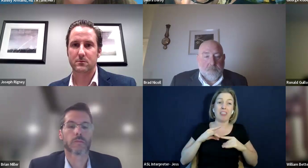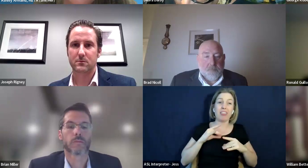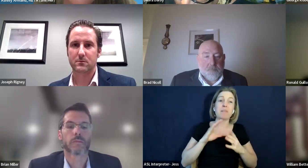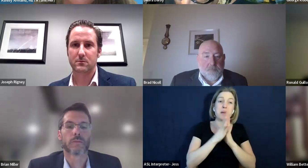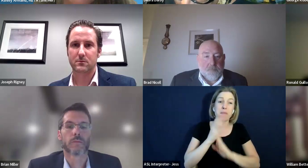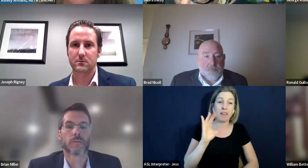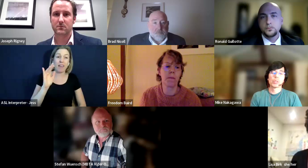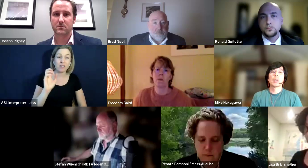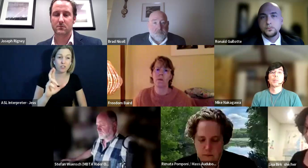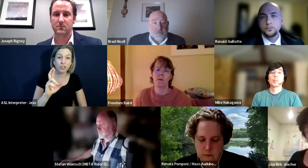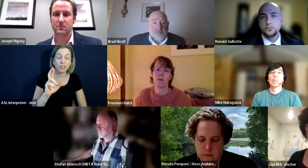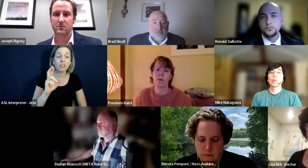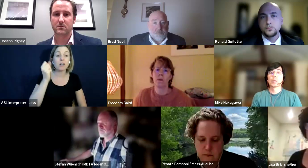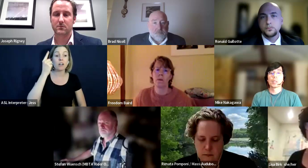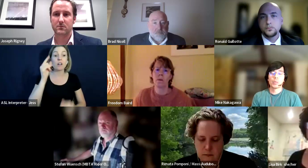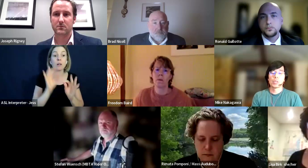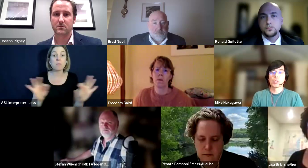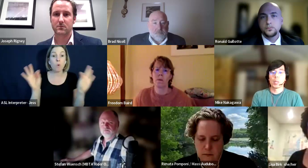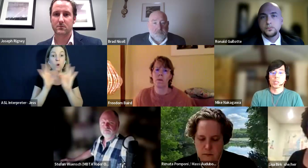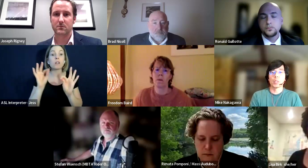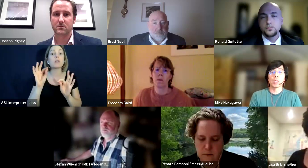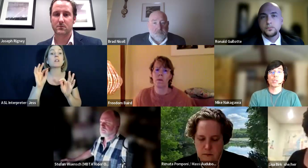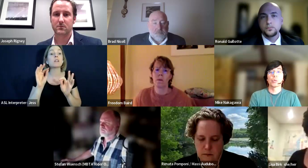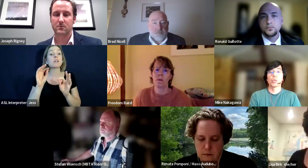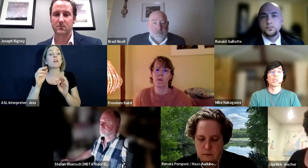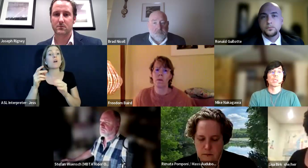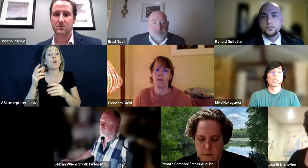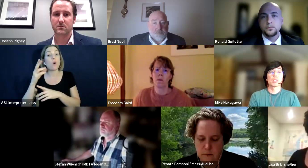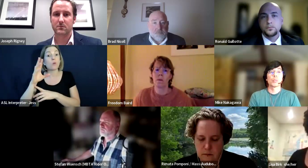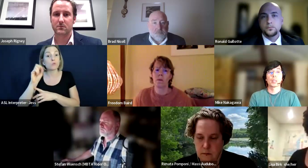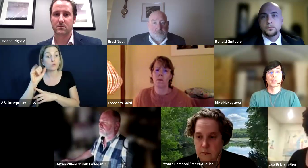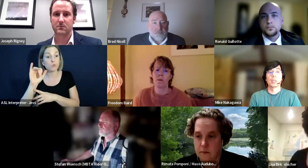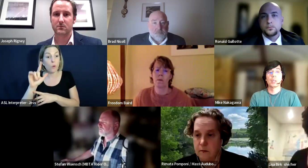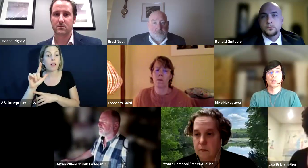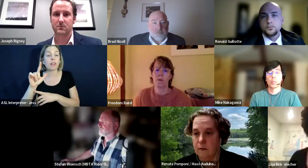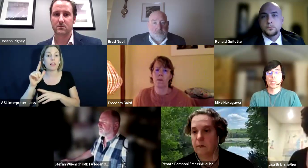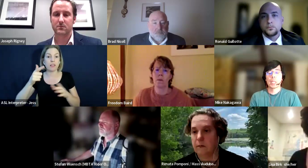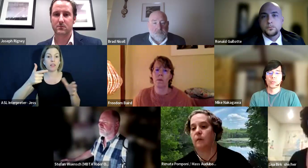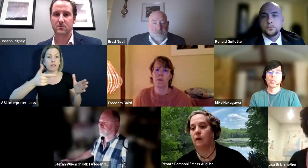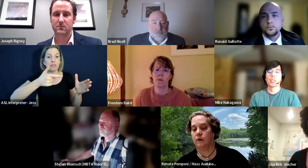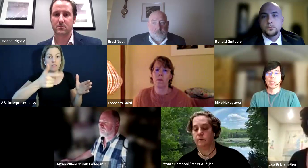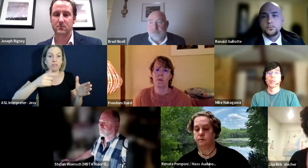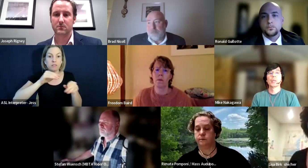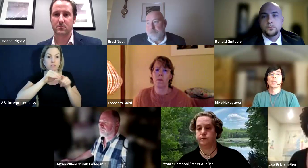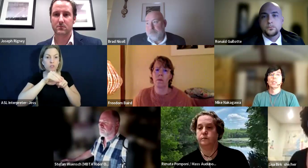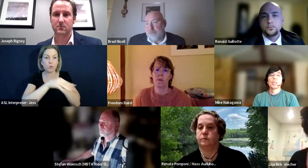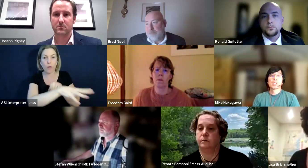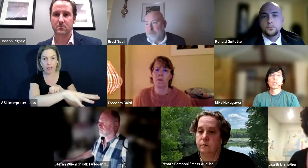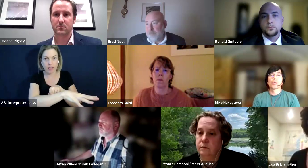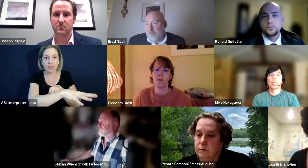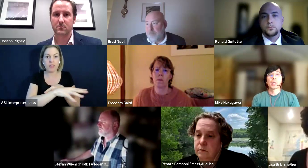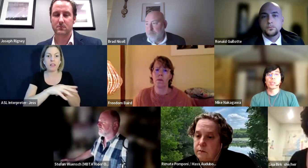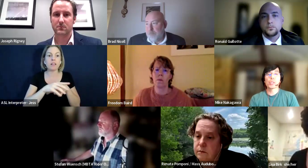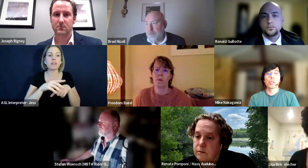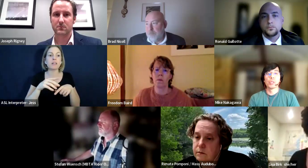soil, which is not what the Cambridge Asbestos Protection Ordinance says is protective enough.